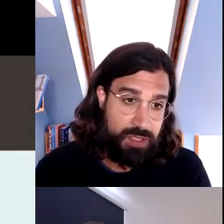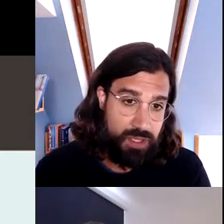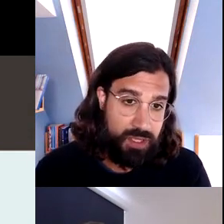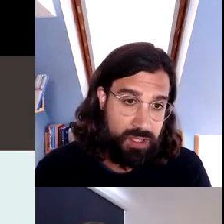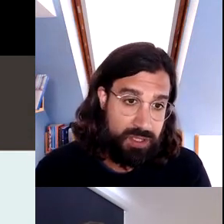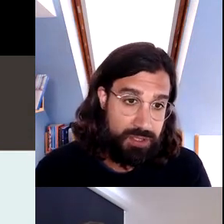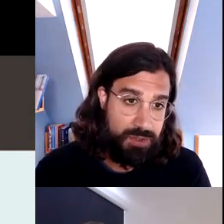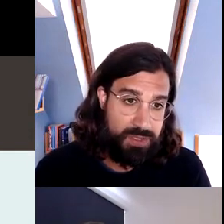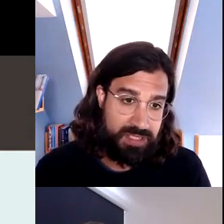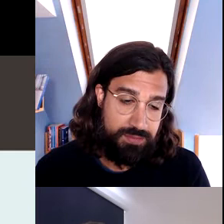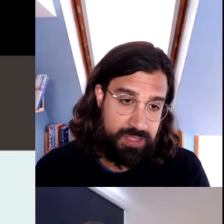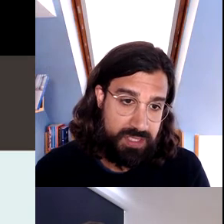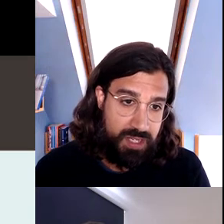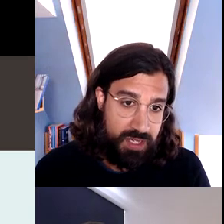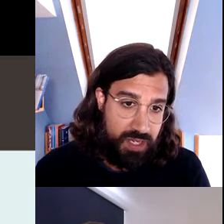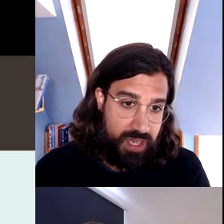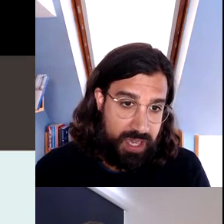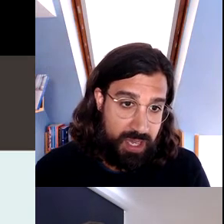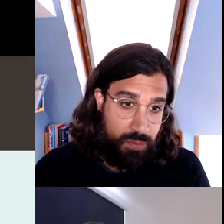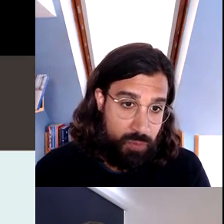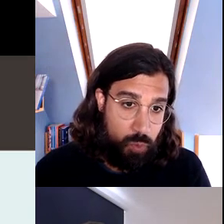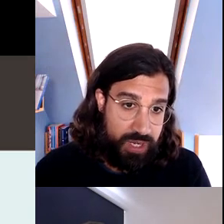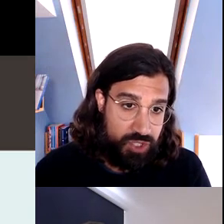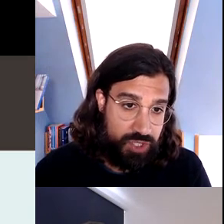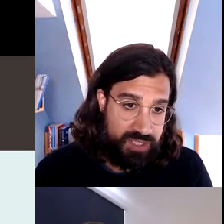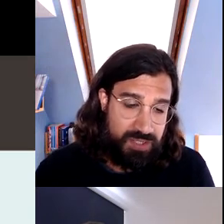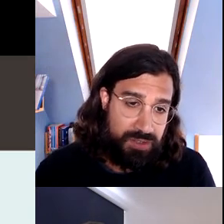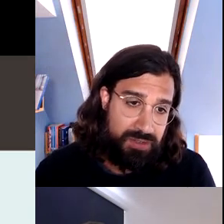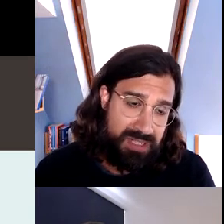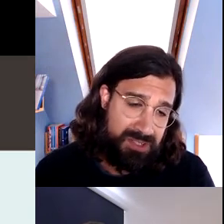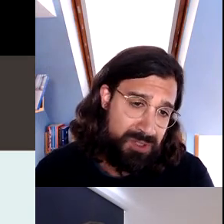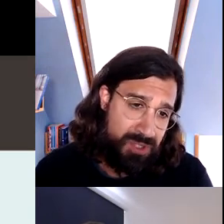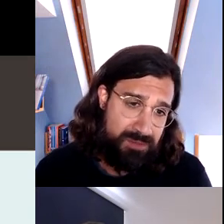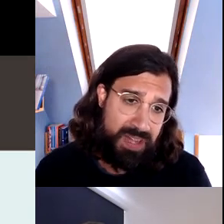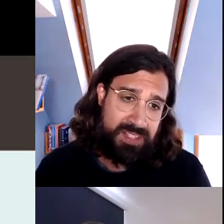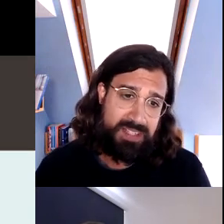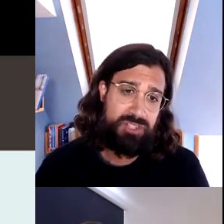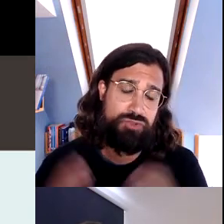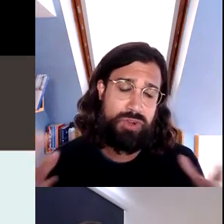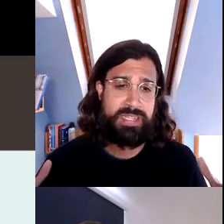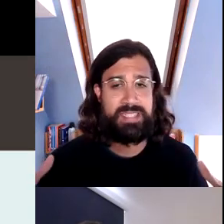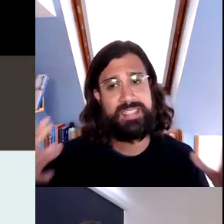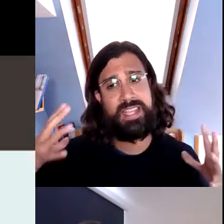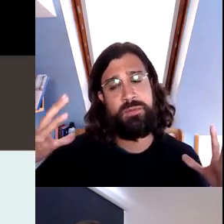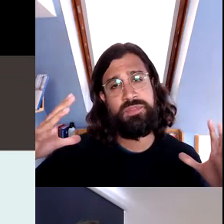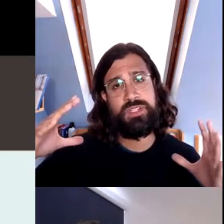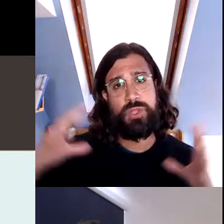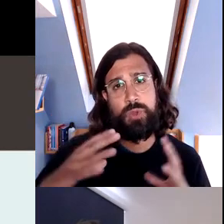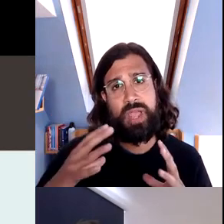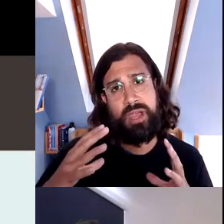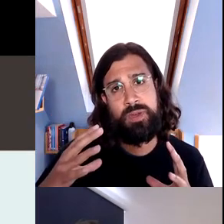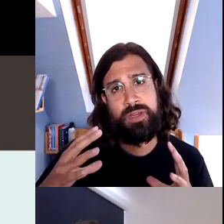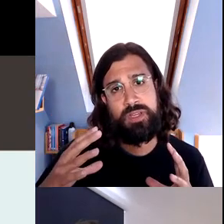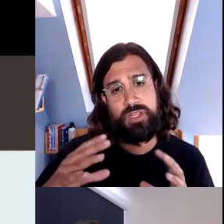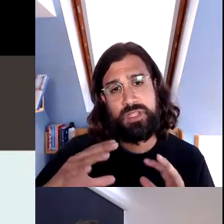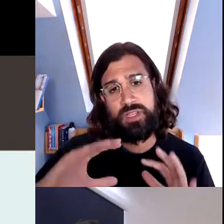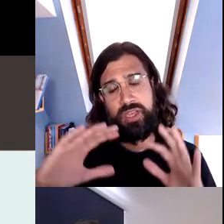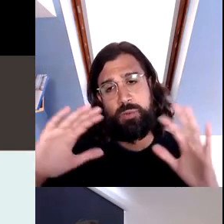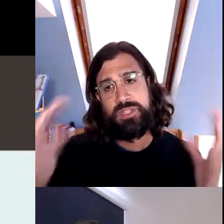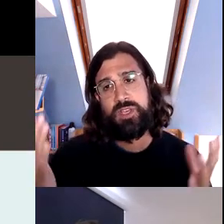that user's activity. Which takes us on to the fact that they try to stay within the